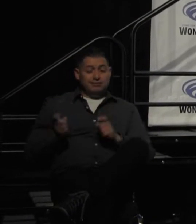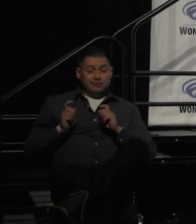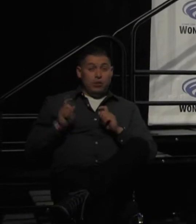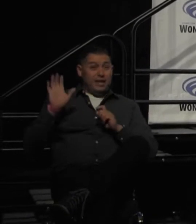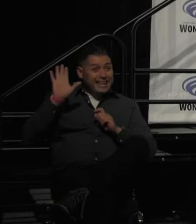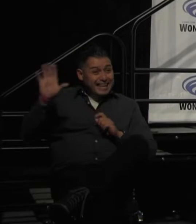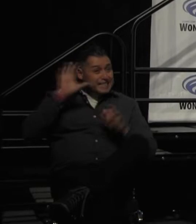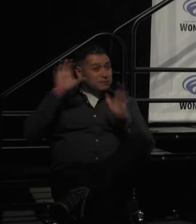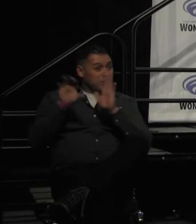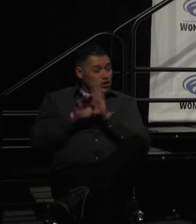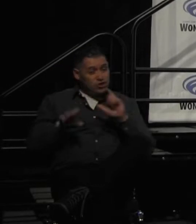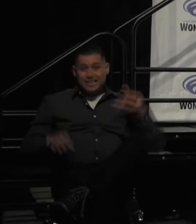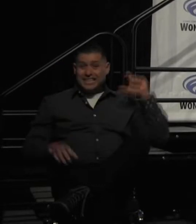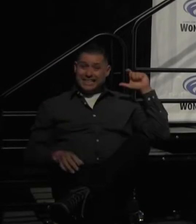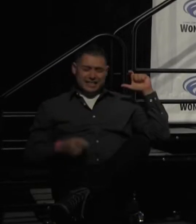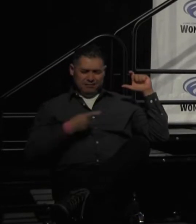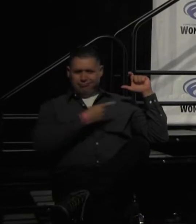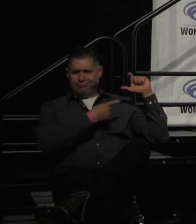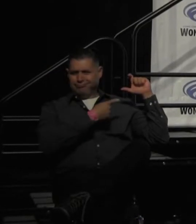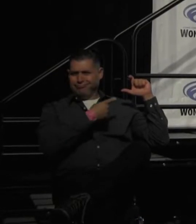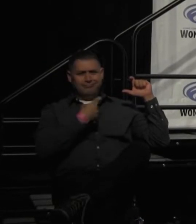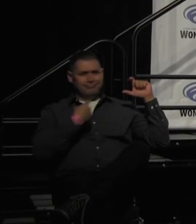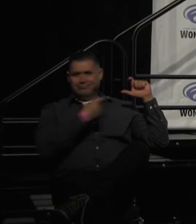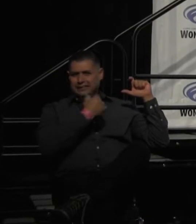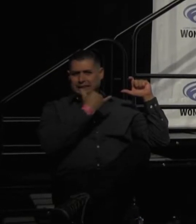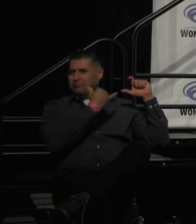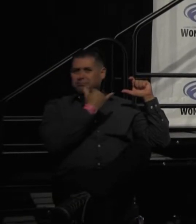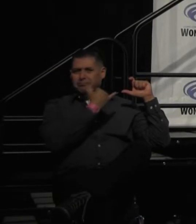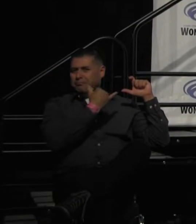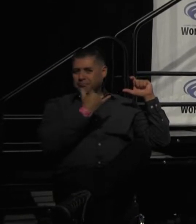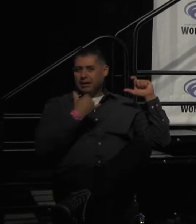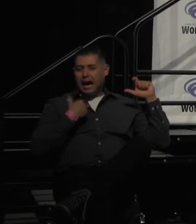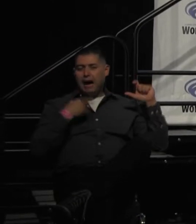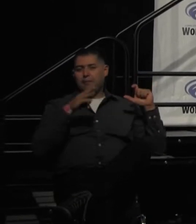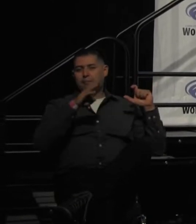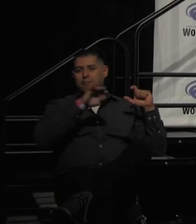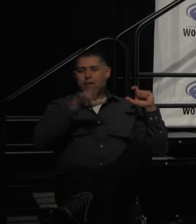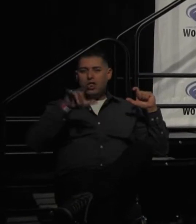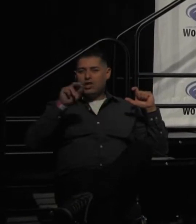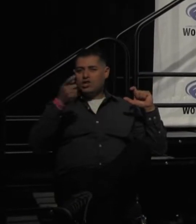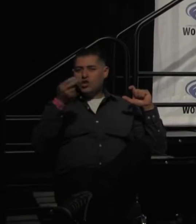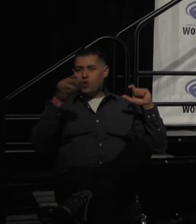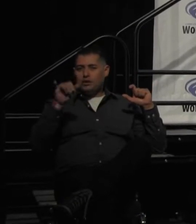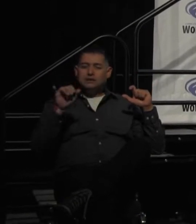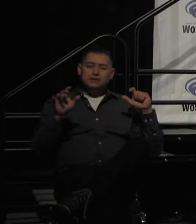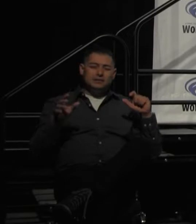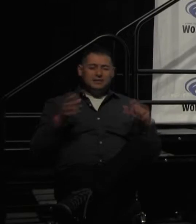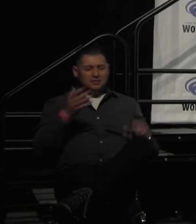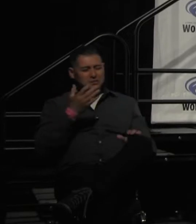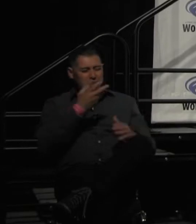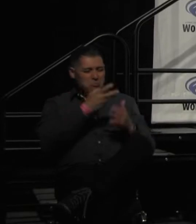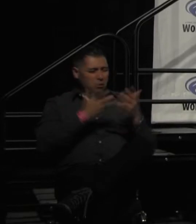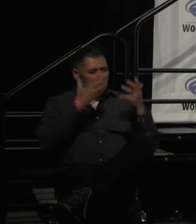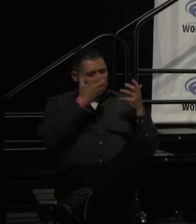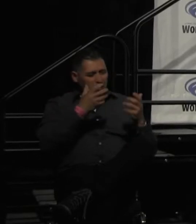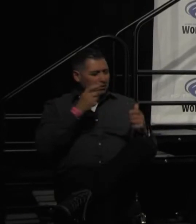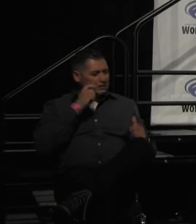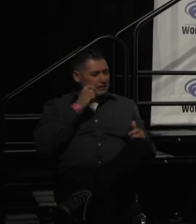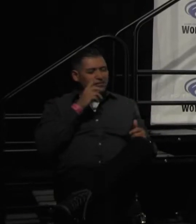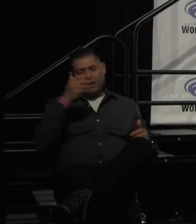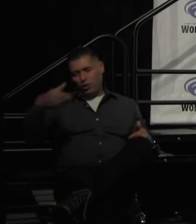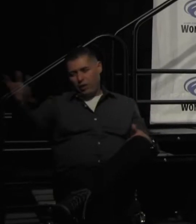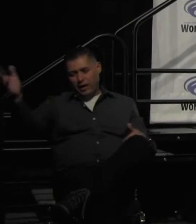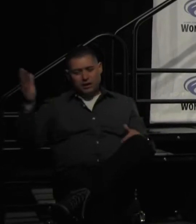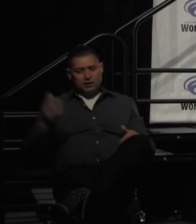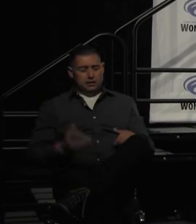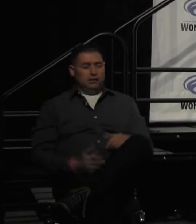his picture on it. I swear to God. Oh yeah, I'm Bill Norris. See? Like, I go, oh, they're both dark. Okay, go ahead.